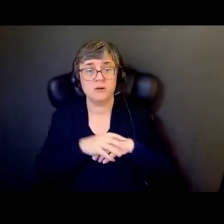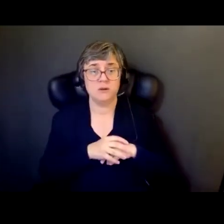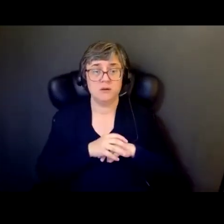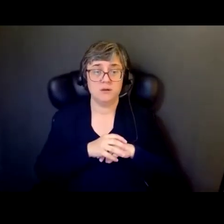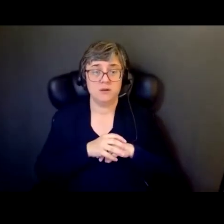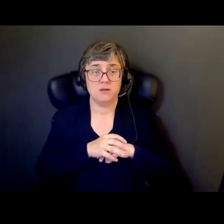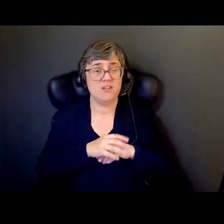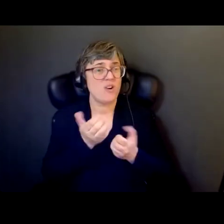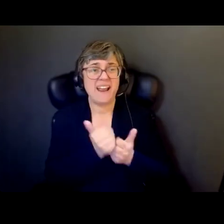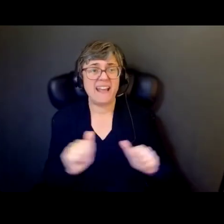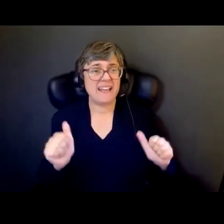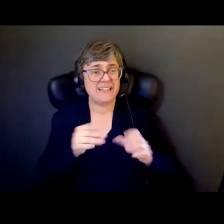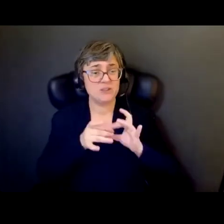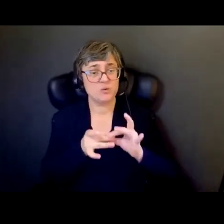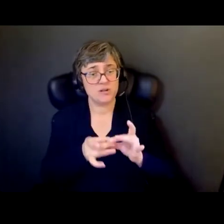was defeated.